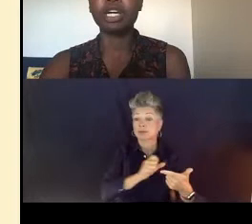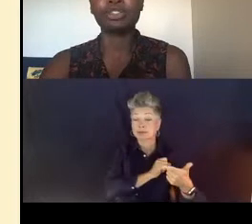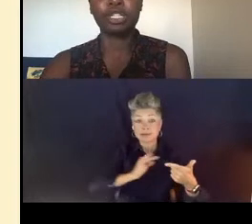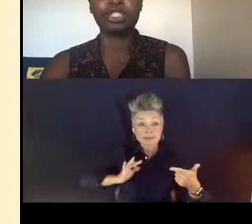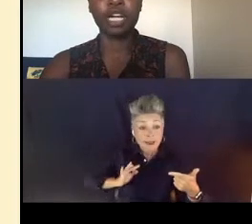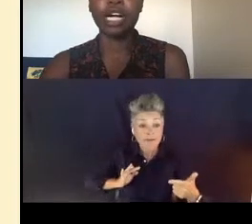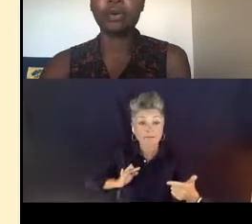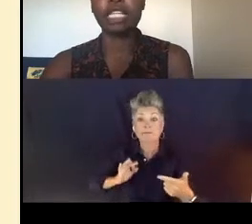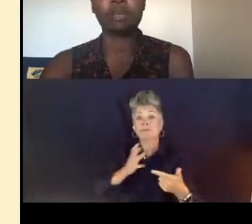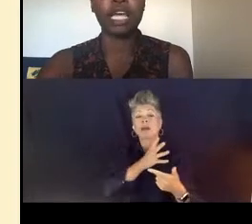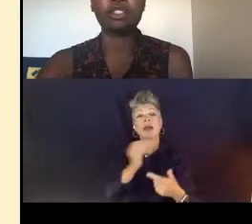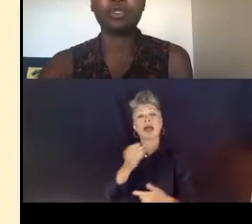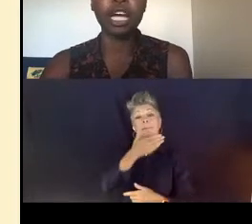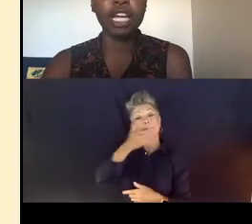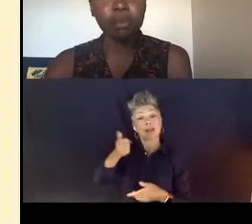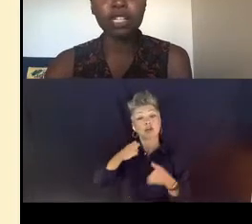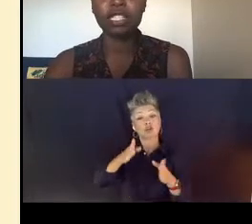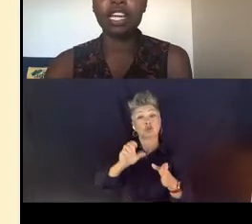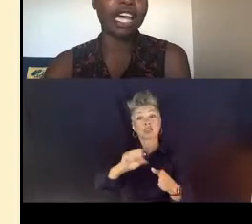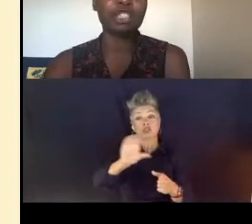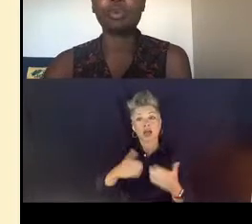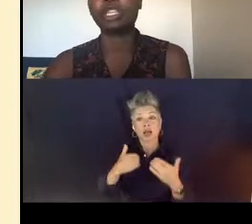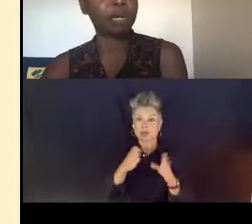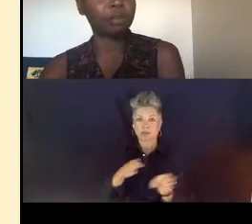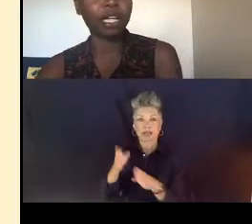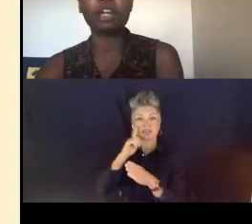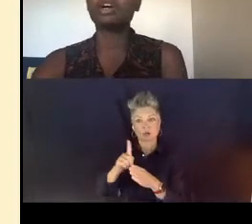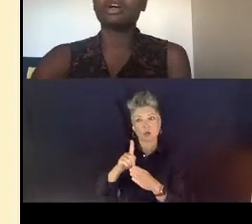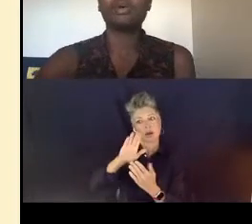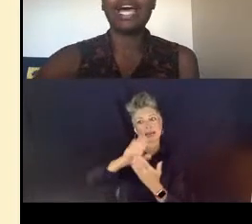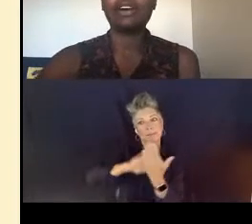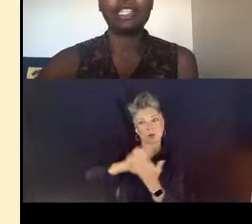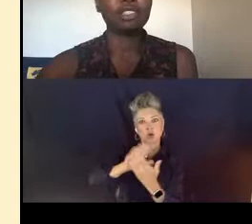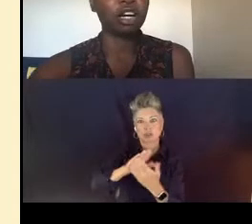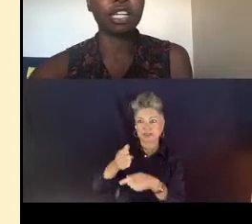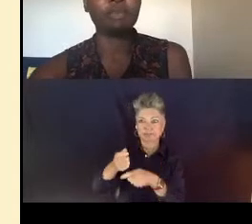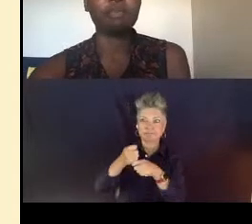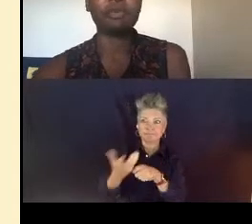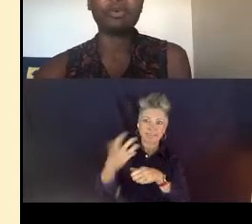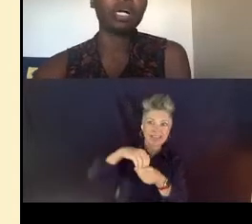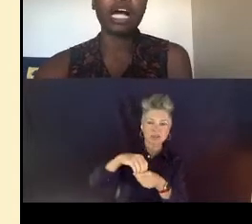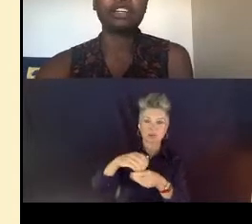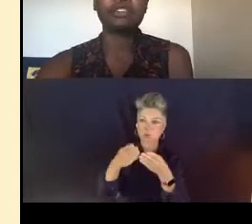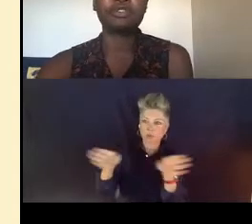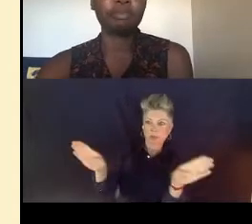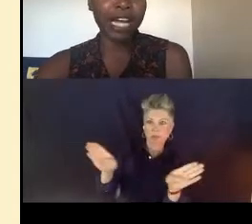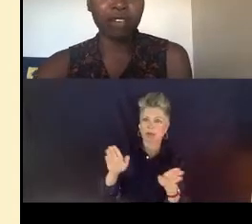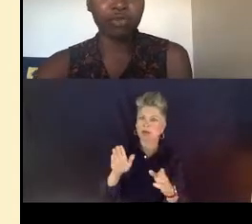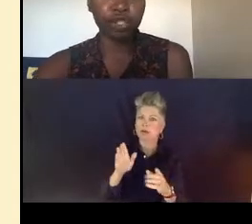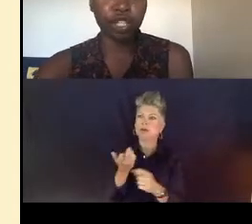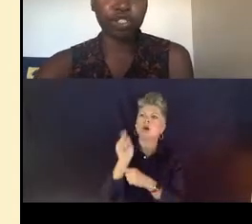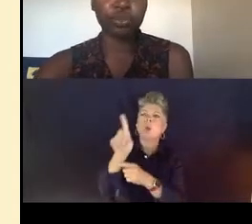And Better Street Chicago has plans for in-person engagement with the public, going out and talking to people. What kind of